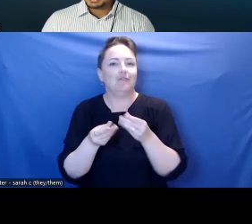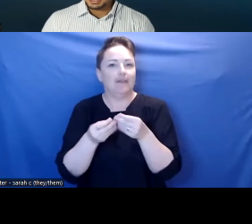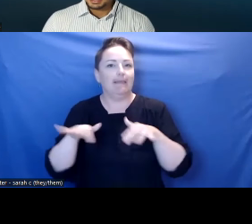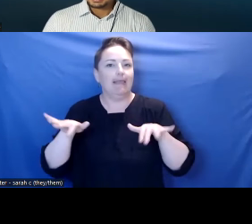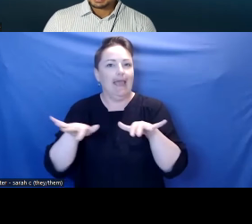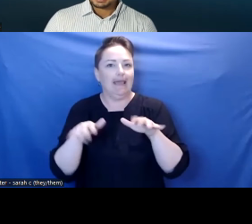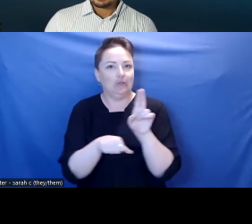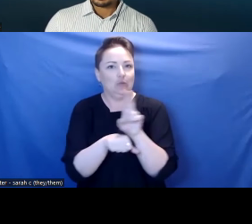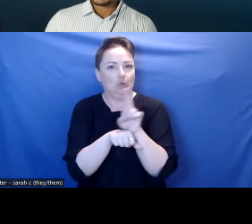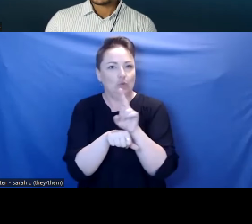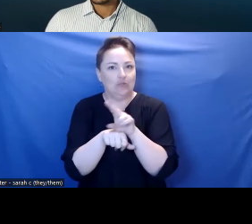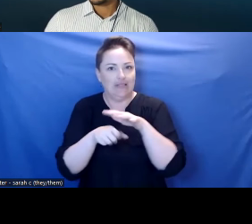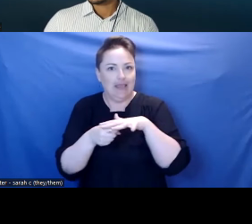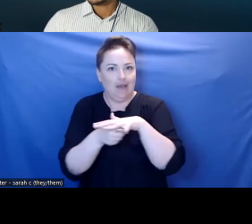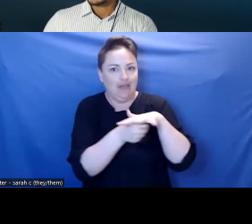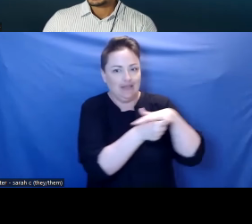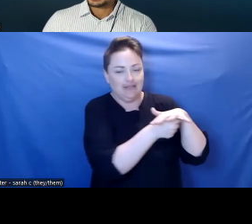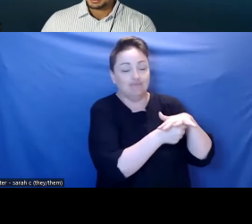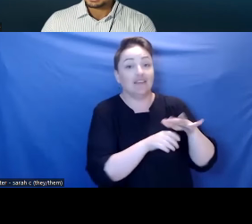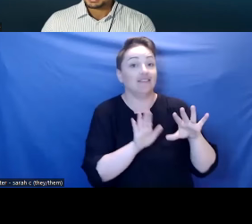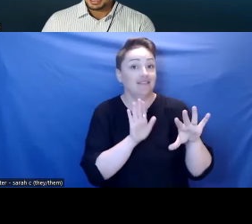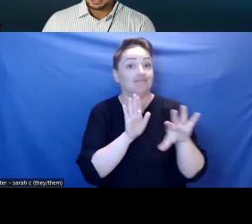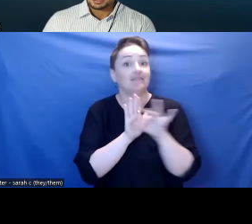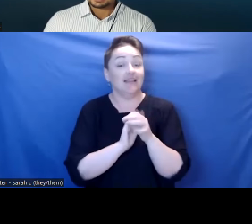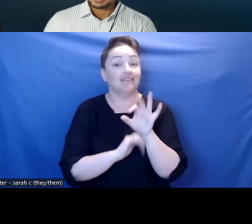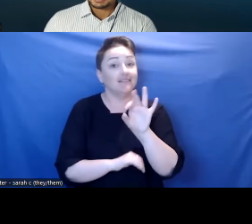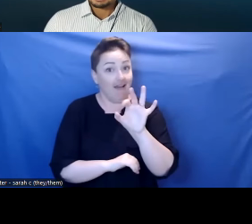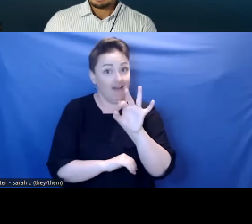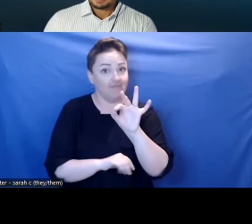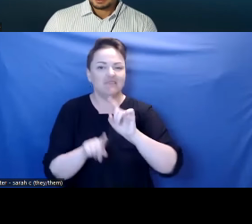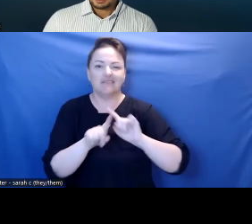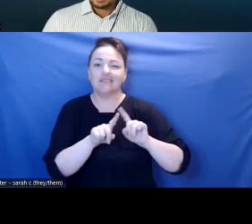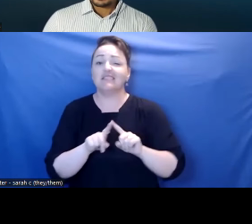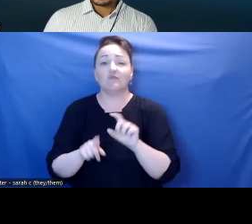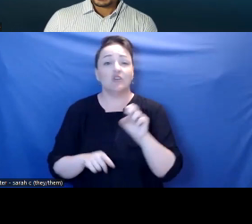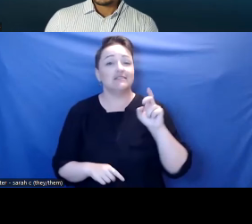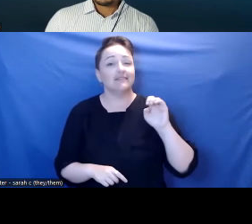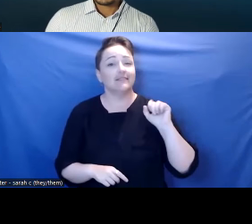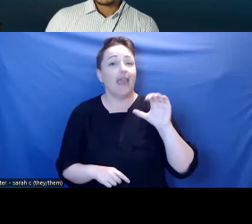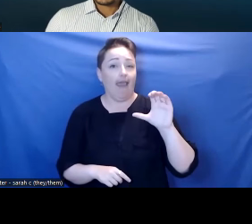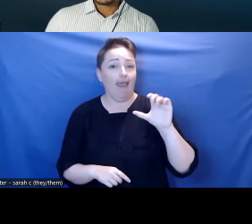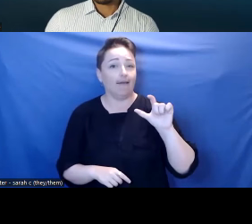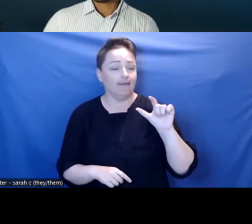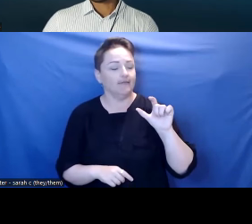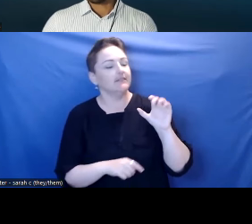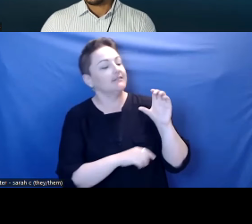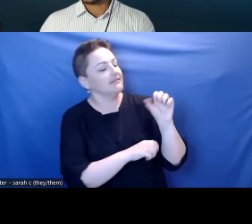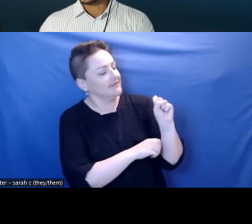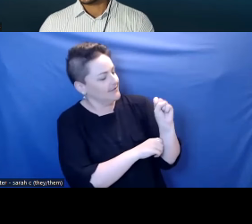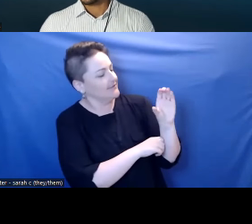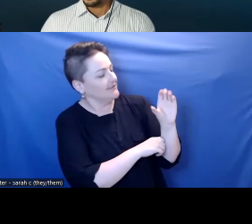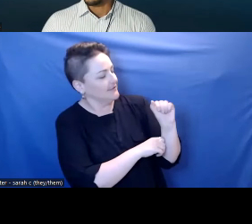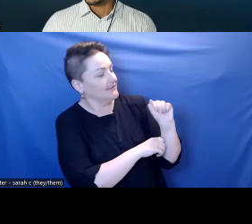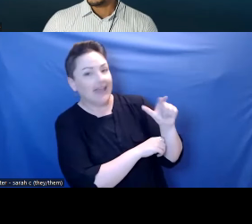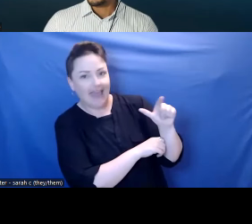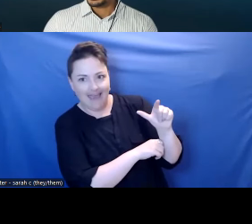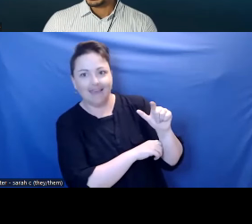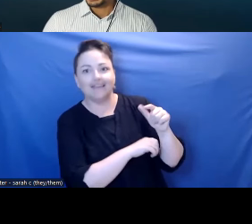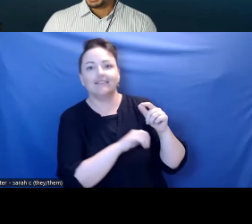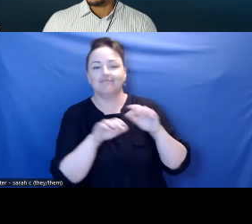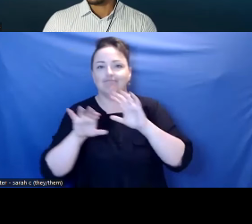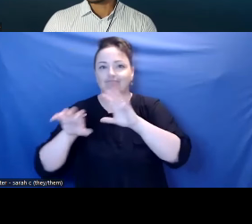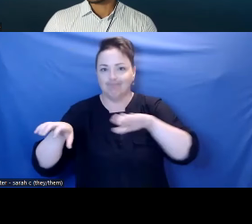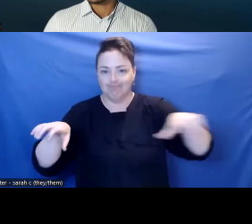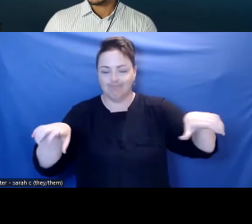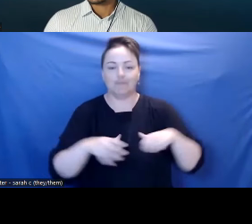sites were selected, representing all 6 SCAG counties. The sites represented typical typologies that are common to the